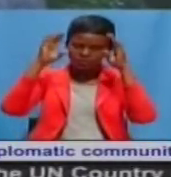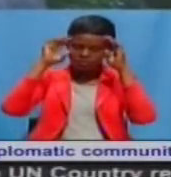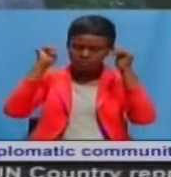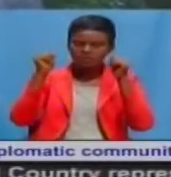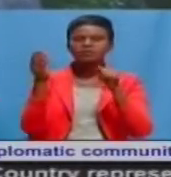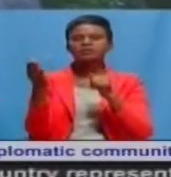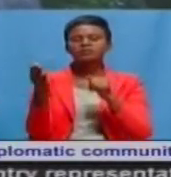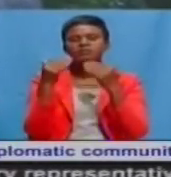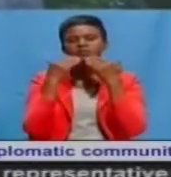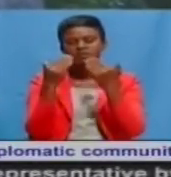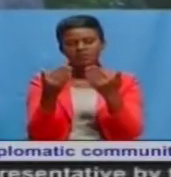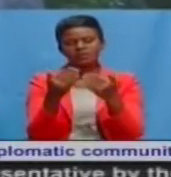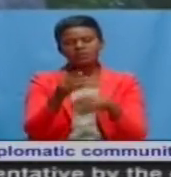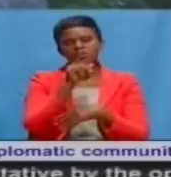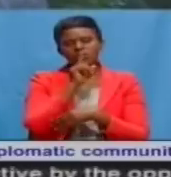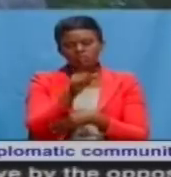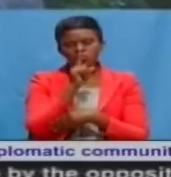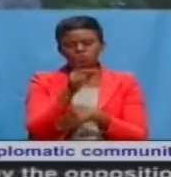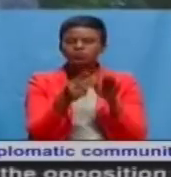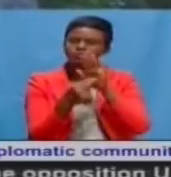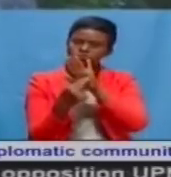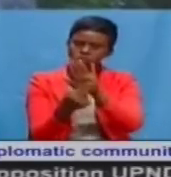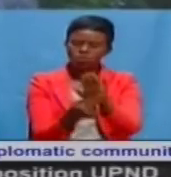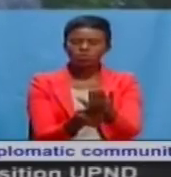the President. I'm sure he's demonstrating,